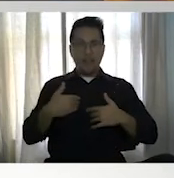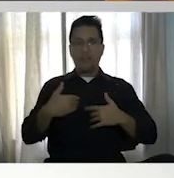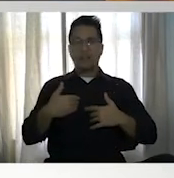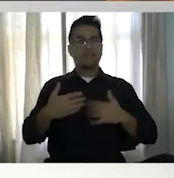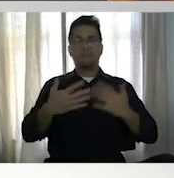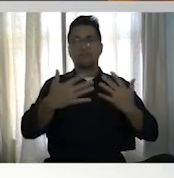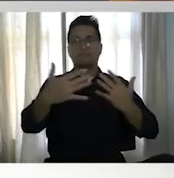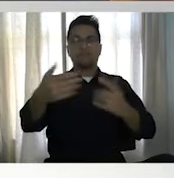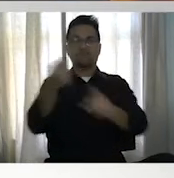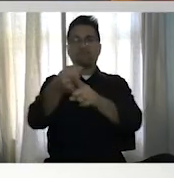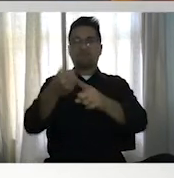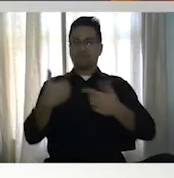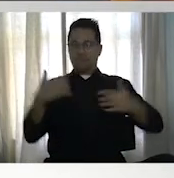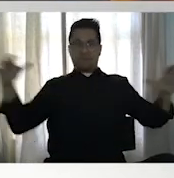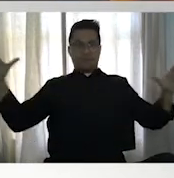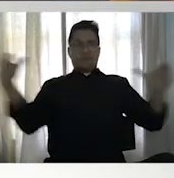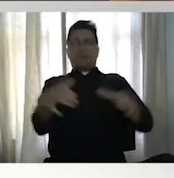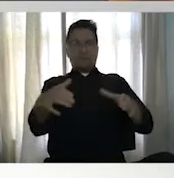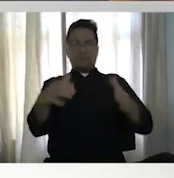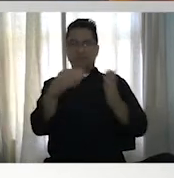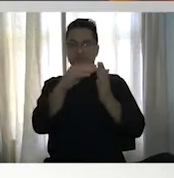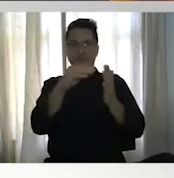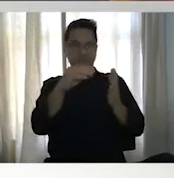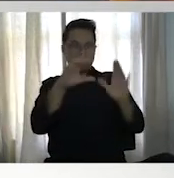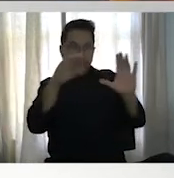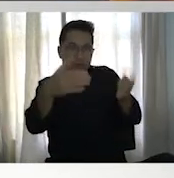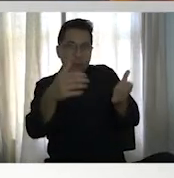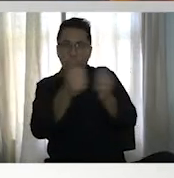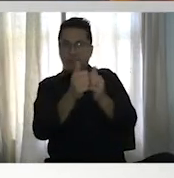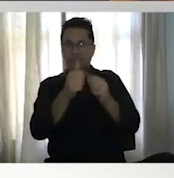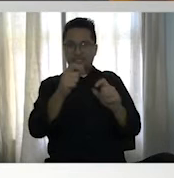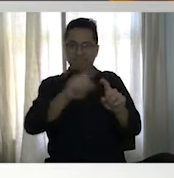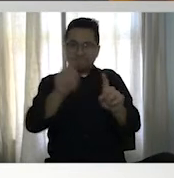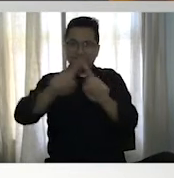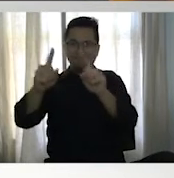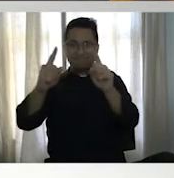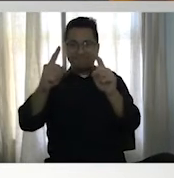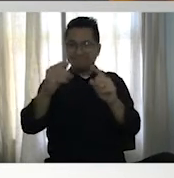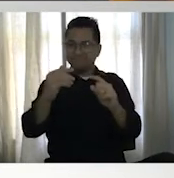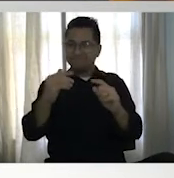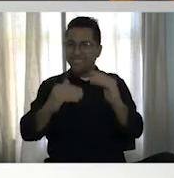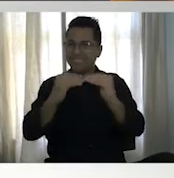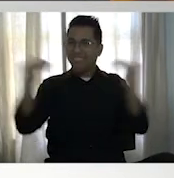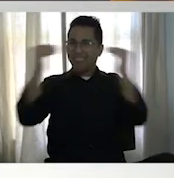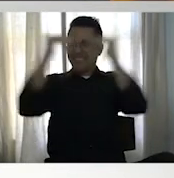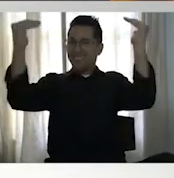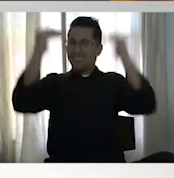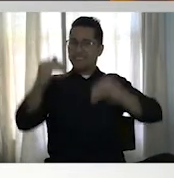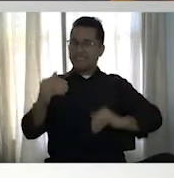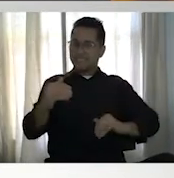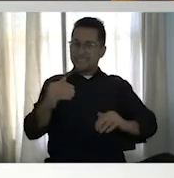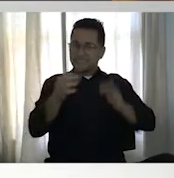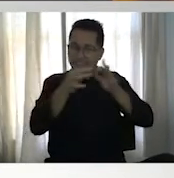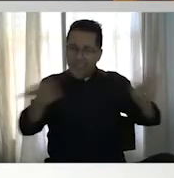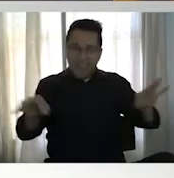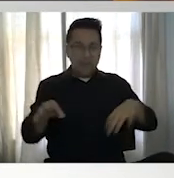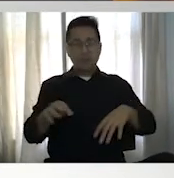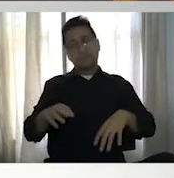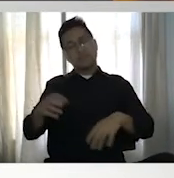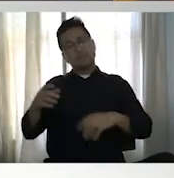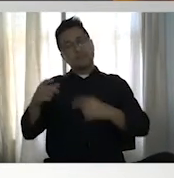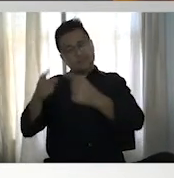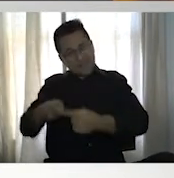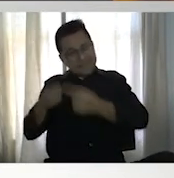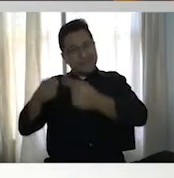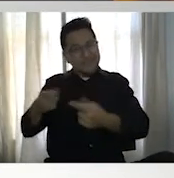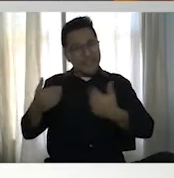of students with various language levels, and it was making it really difficult to have, you know, successful and